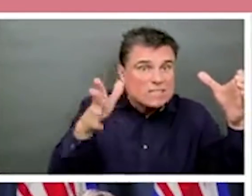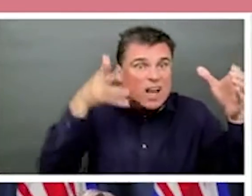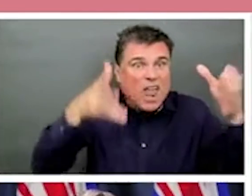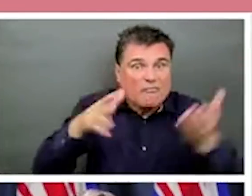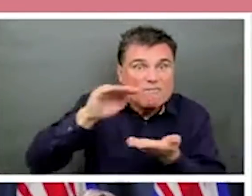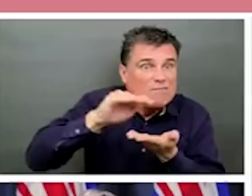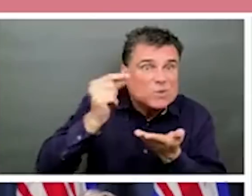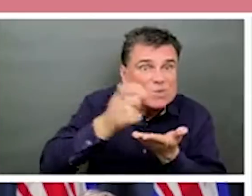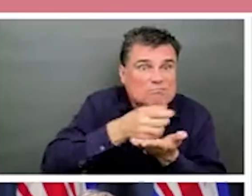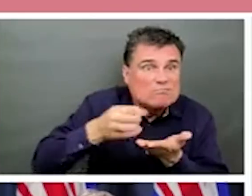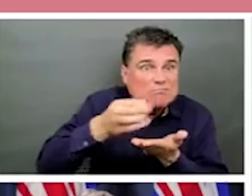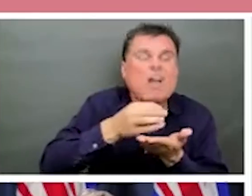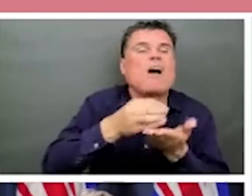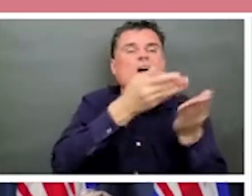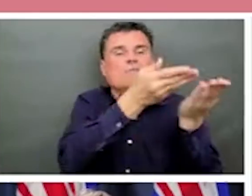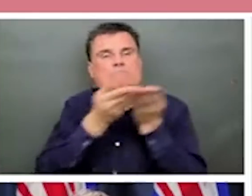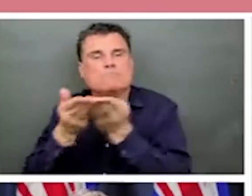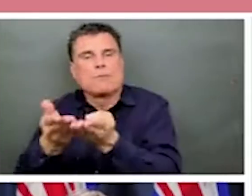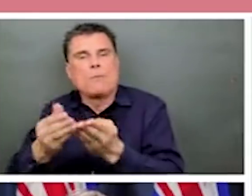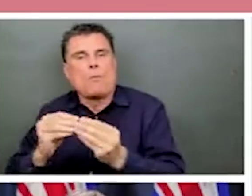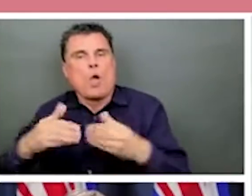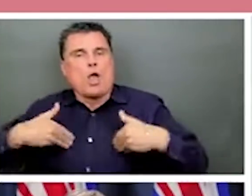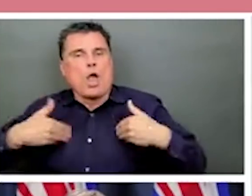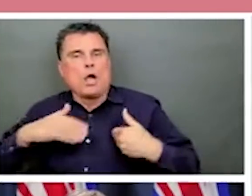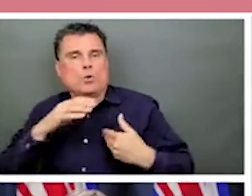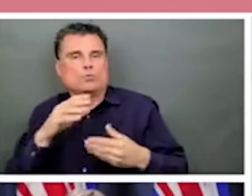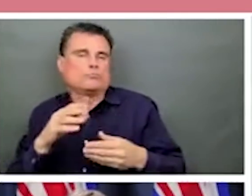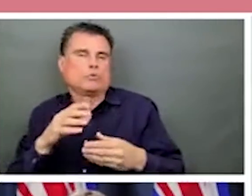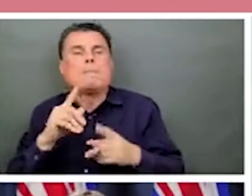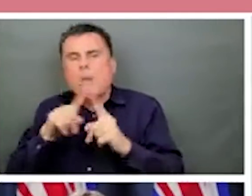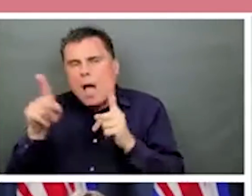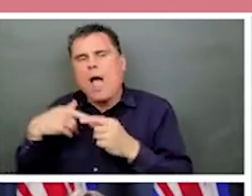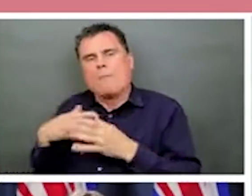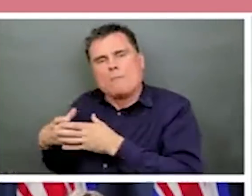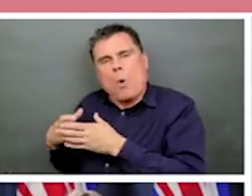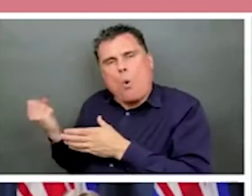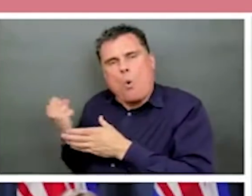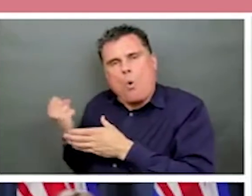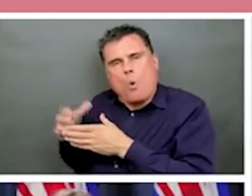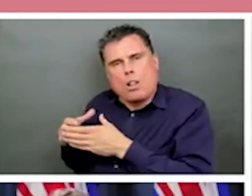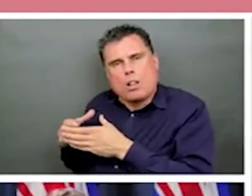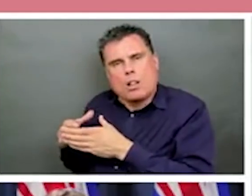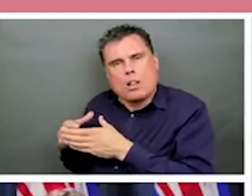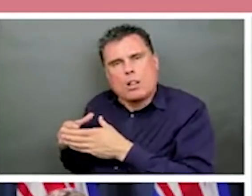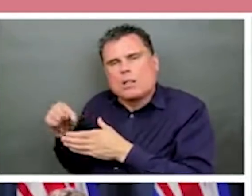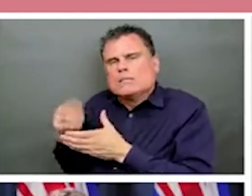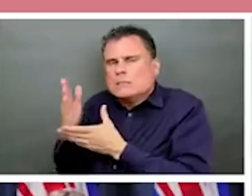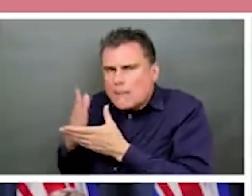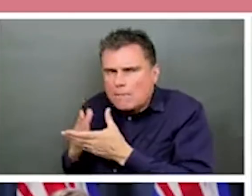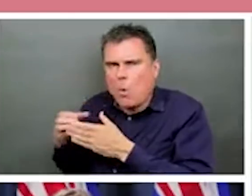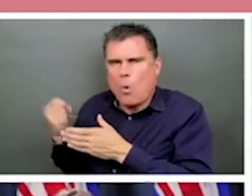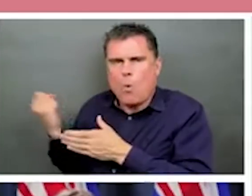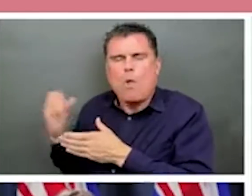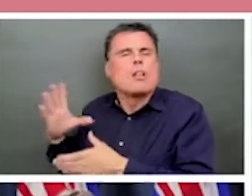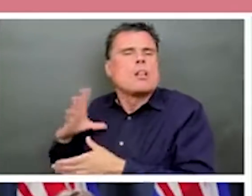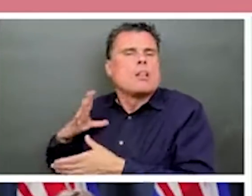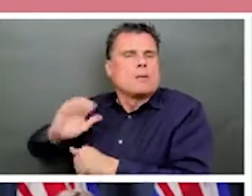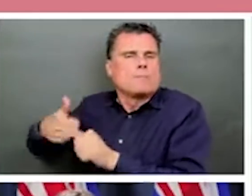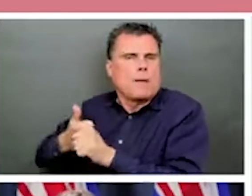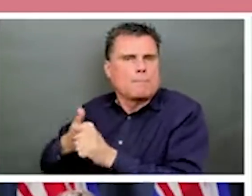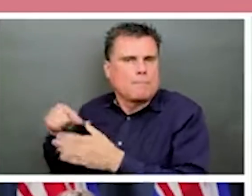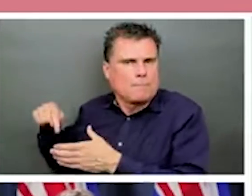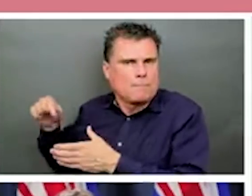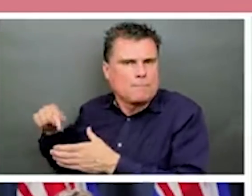keeping a reserve of vaccine, and that's because it's not uncommon for our Pfizer, and particularly